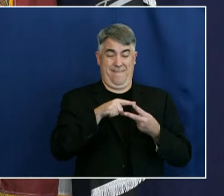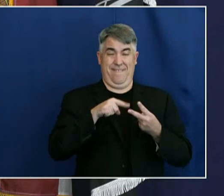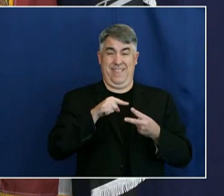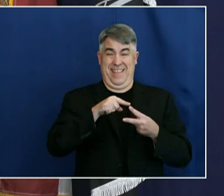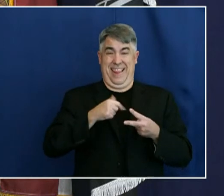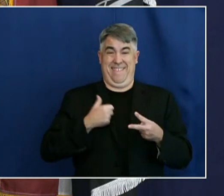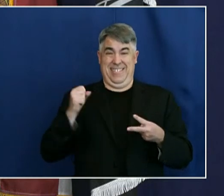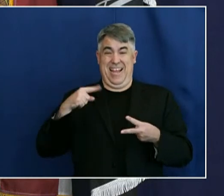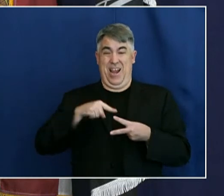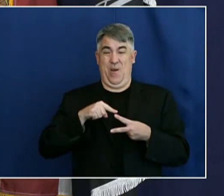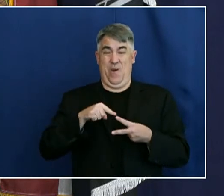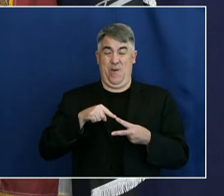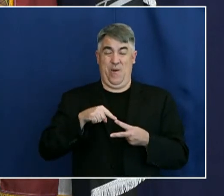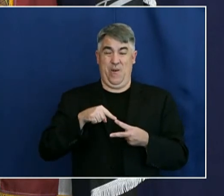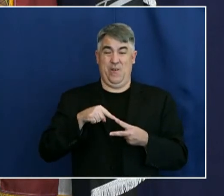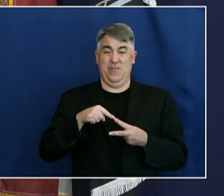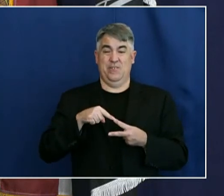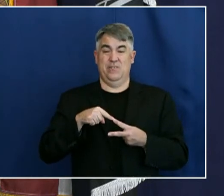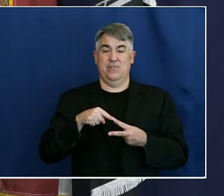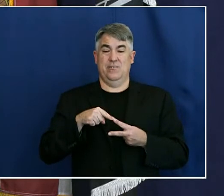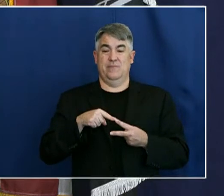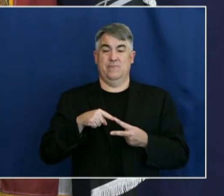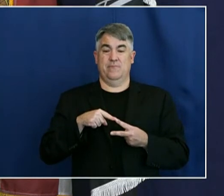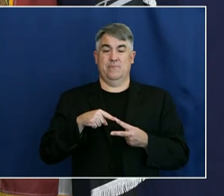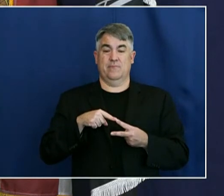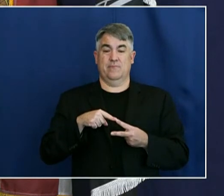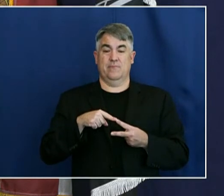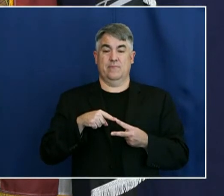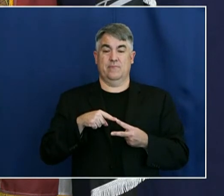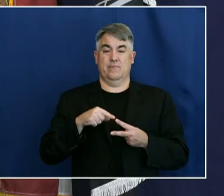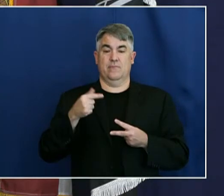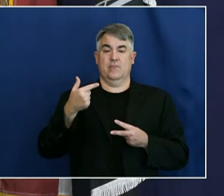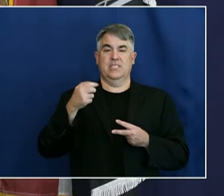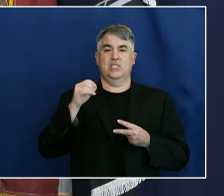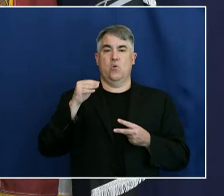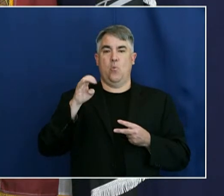sequence testing sponsored by the